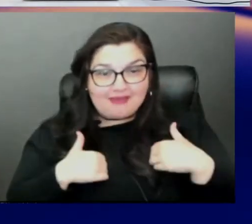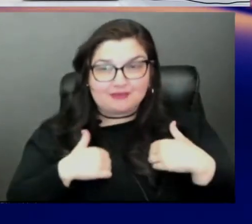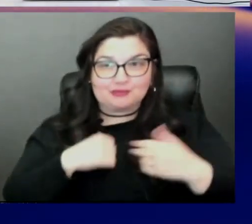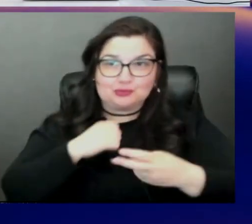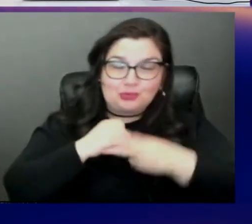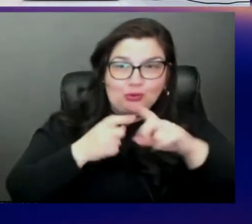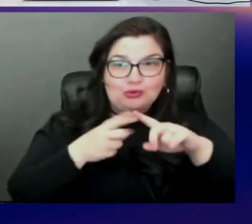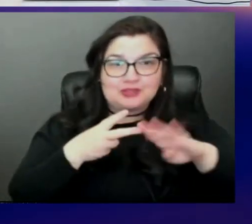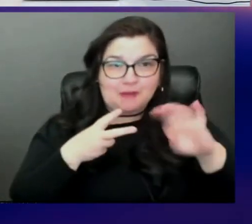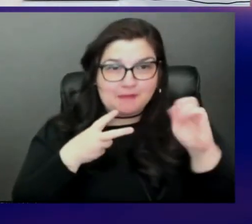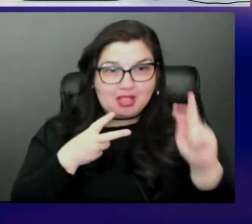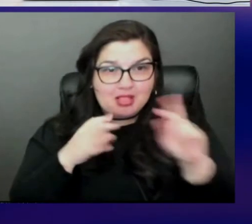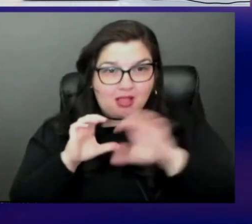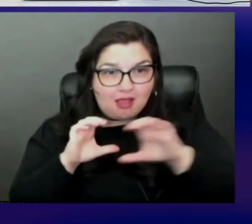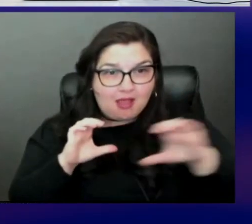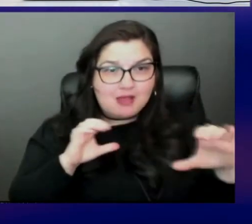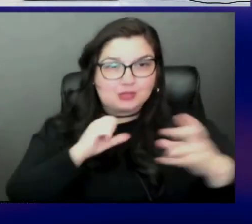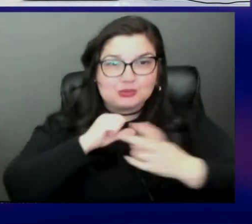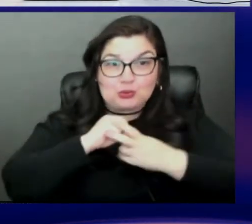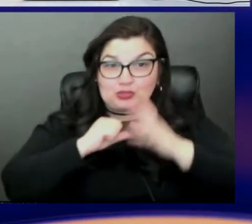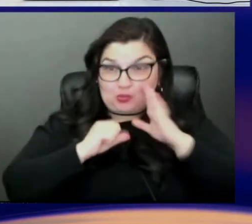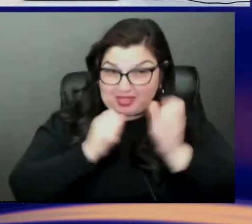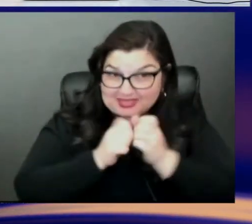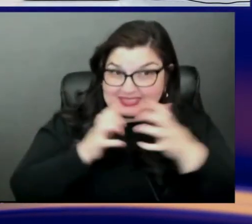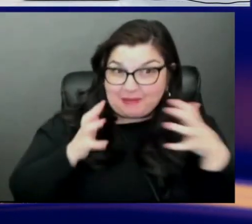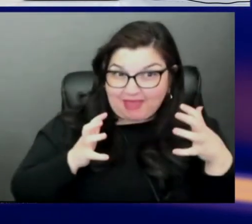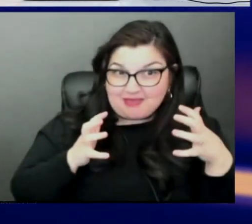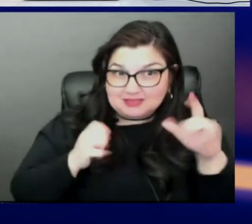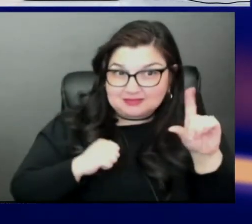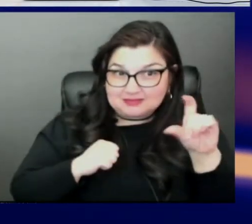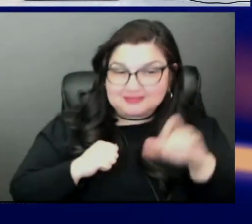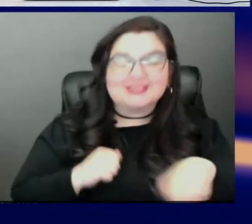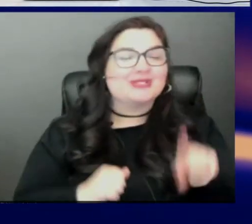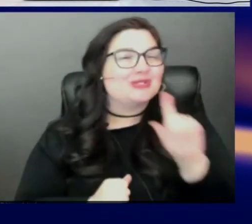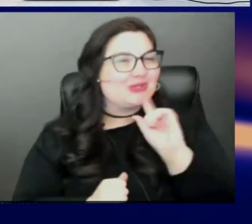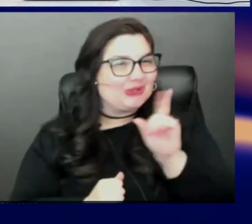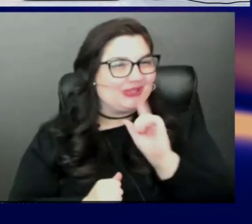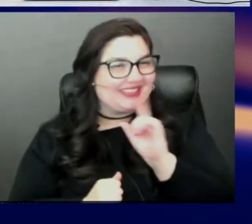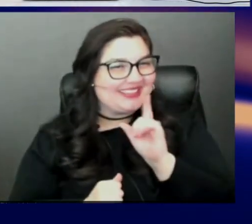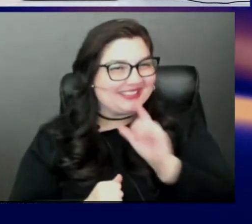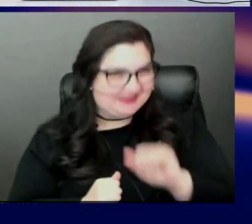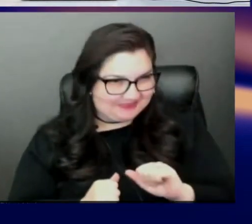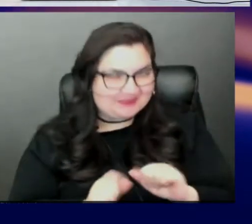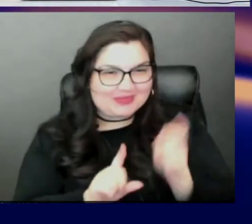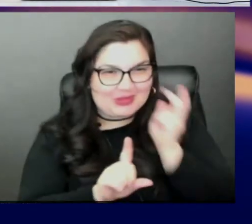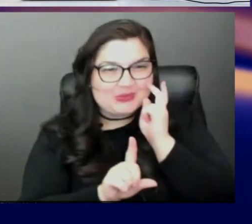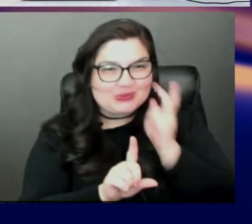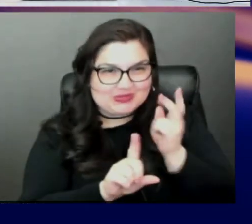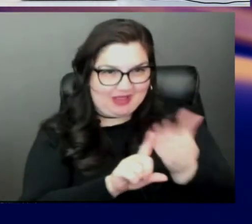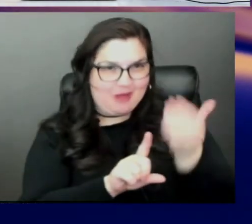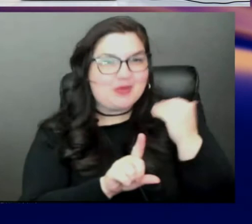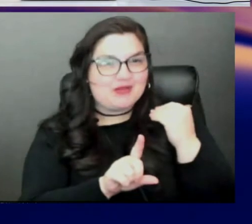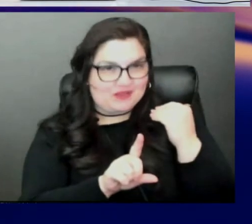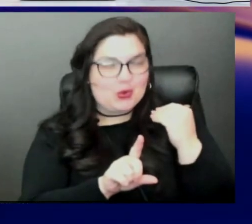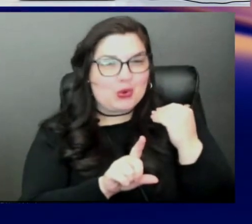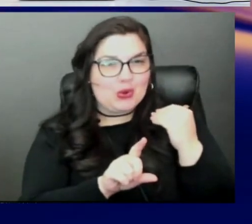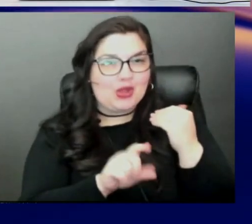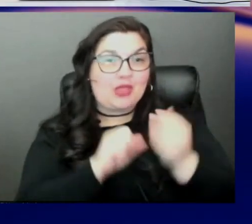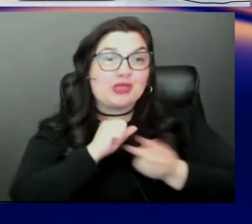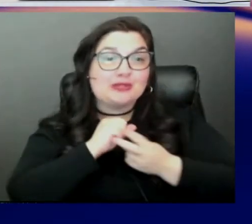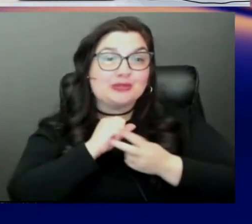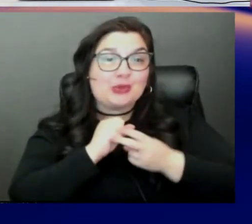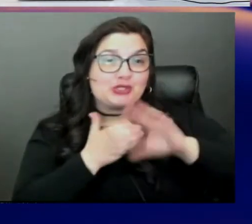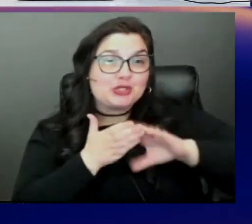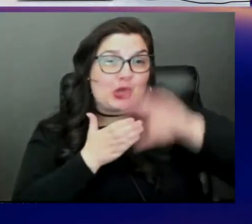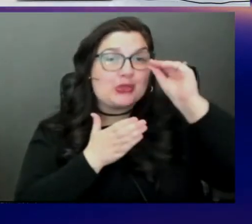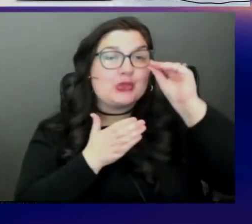expand this? Are we going elsewhere? Certainly. So as you saw earlier when we pulled up the storage learning plans, there's actually one for file storage